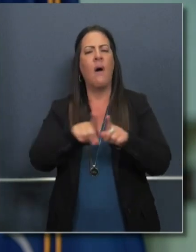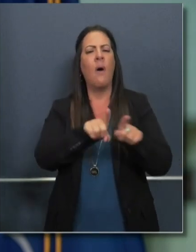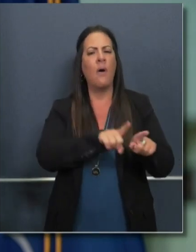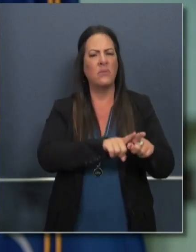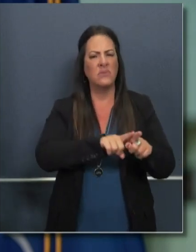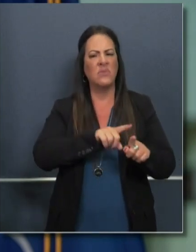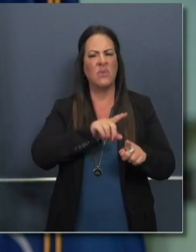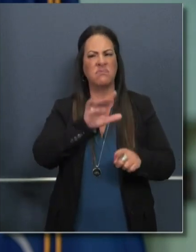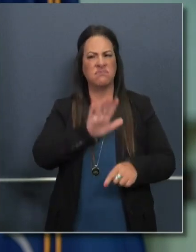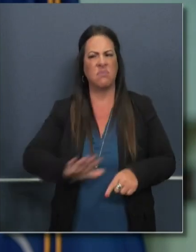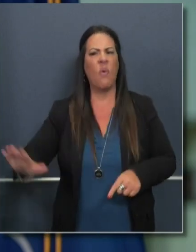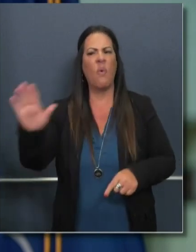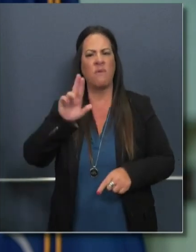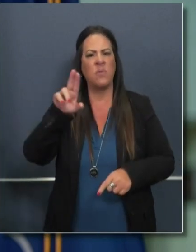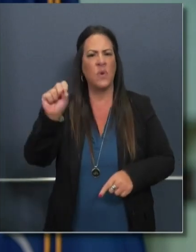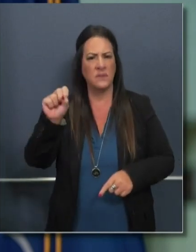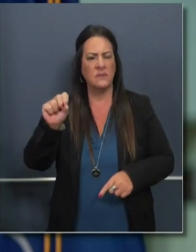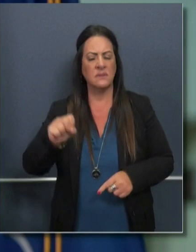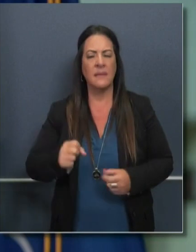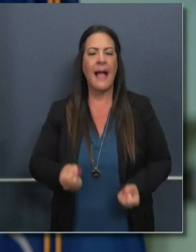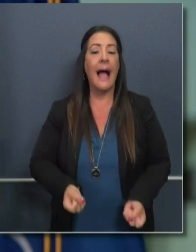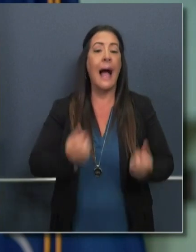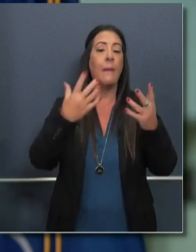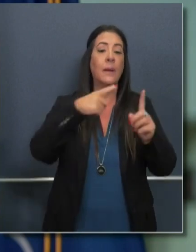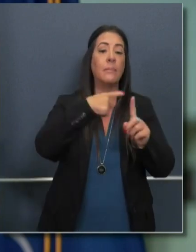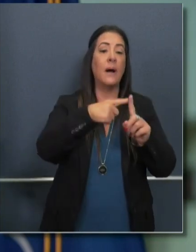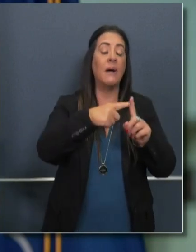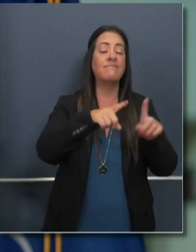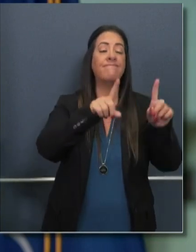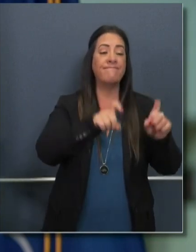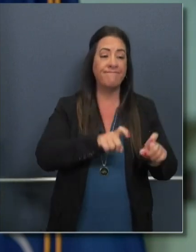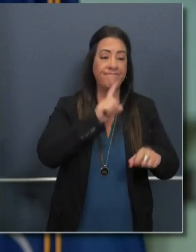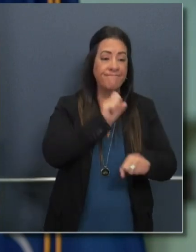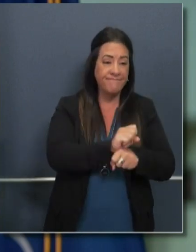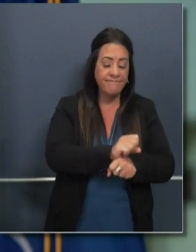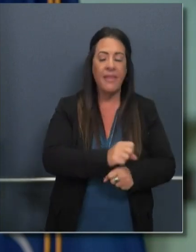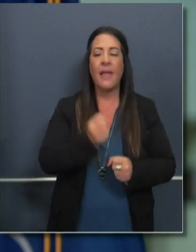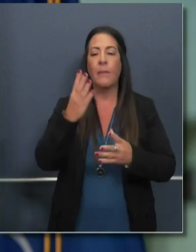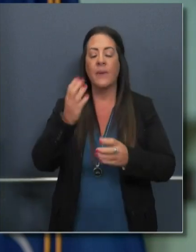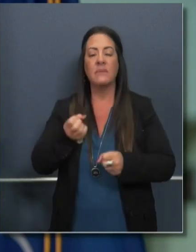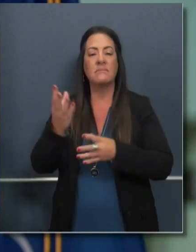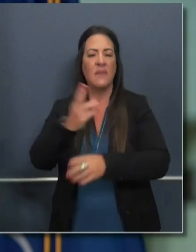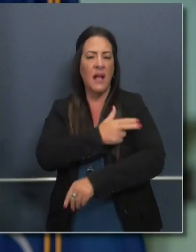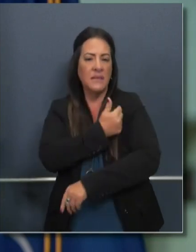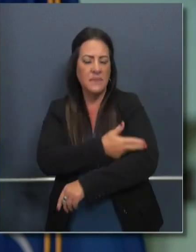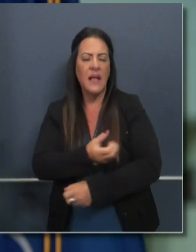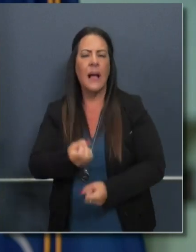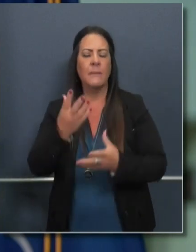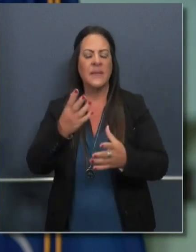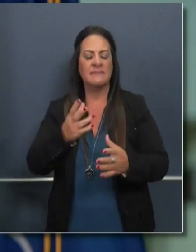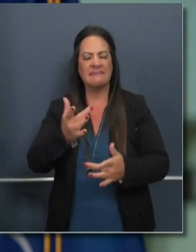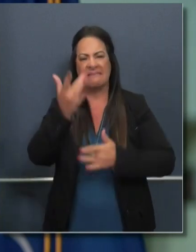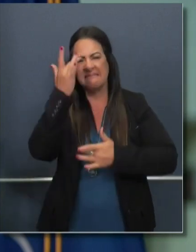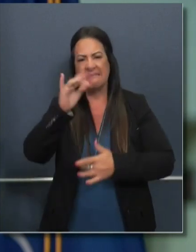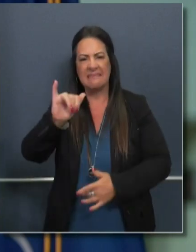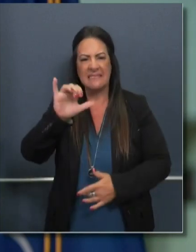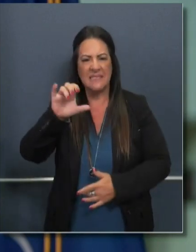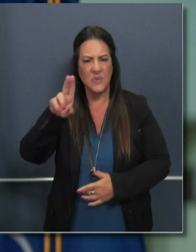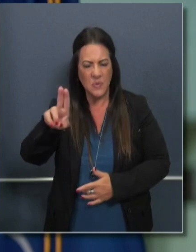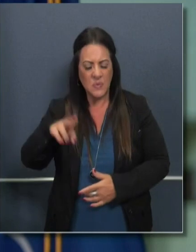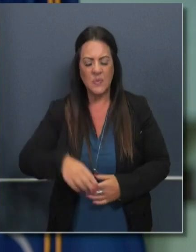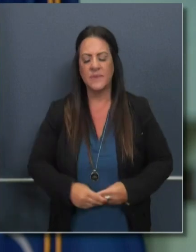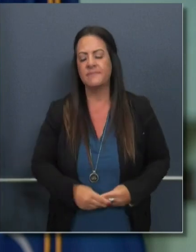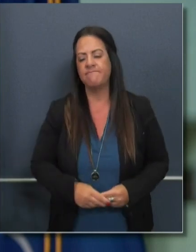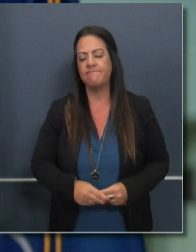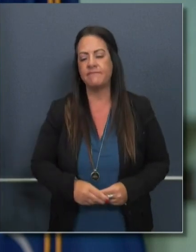across the nation in terms of the total number of positive cases, total number of hospitalizations, ICU patients, and the